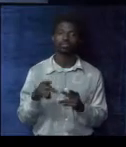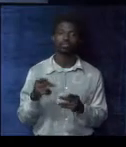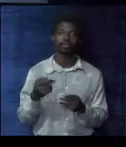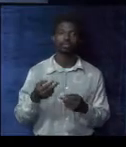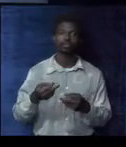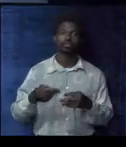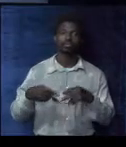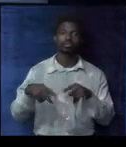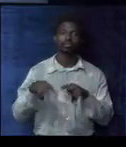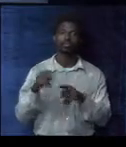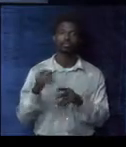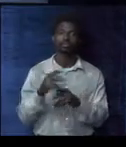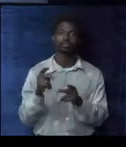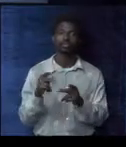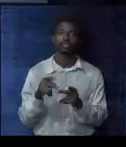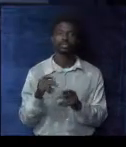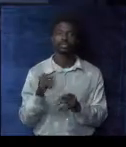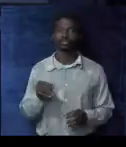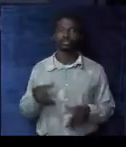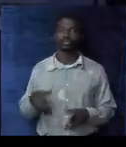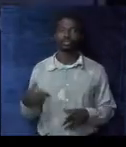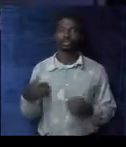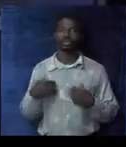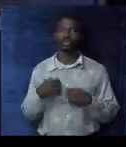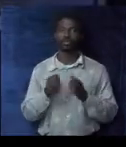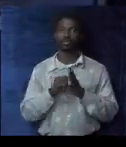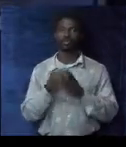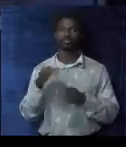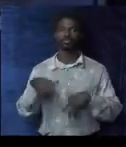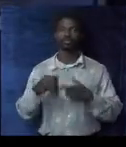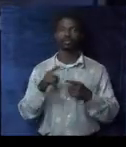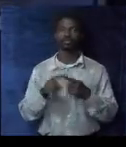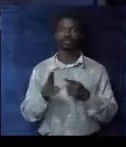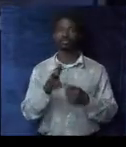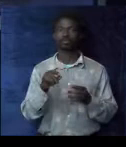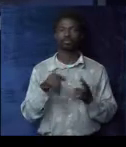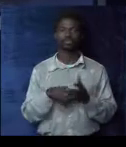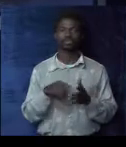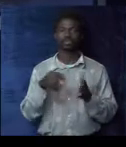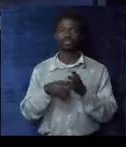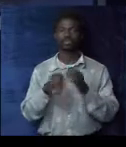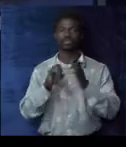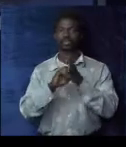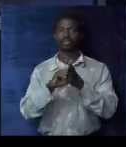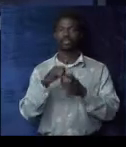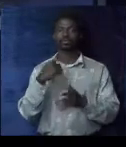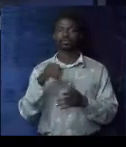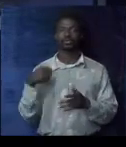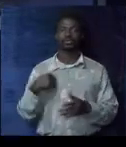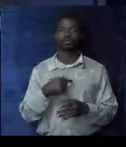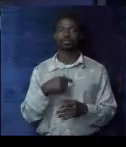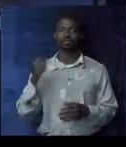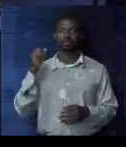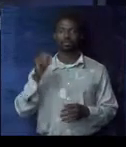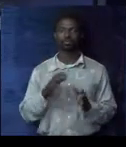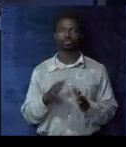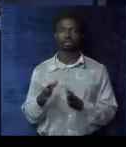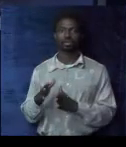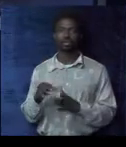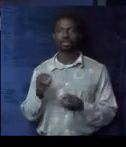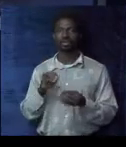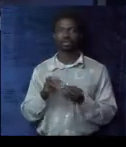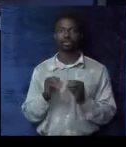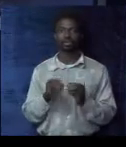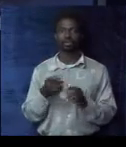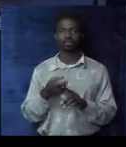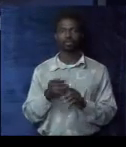the numbers, as you will see. So let's have an example of how to apply this. This example says we should arrange these numbers from the